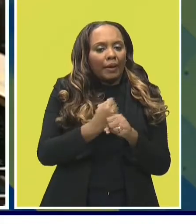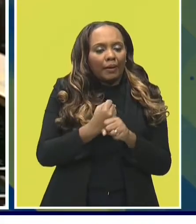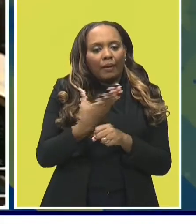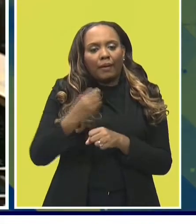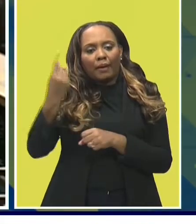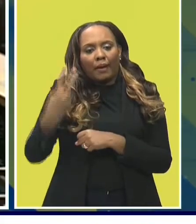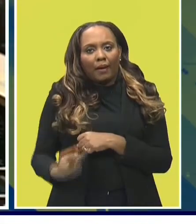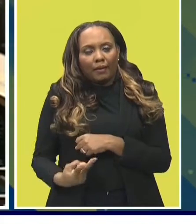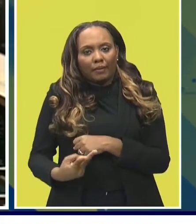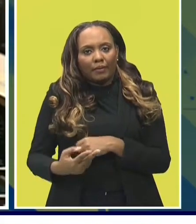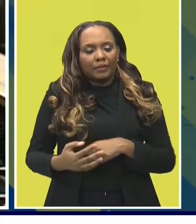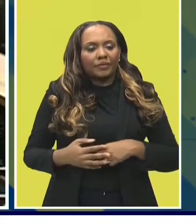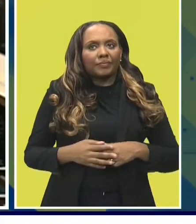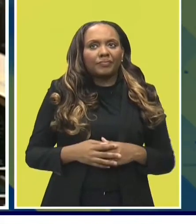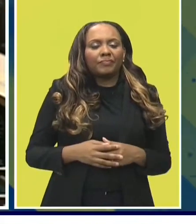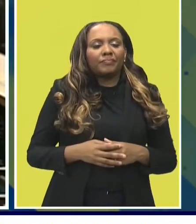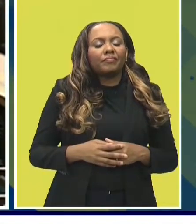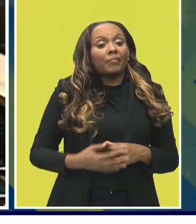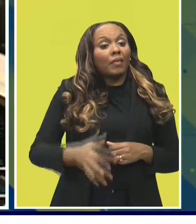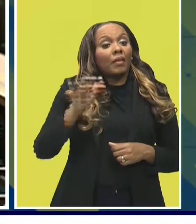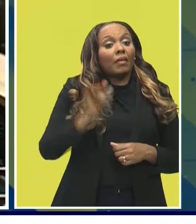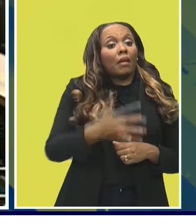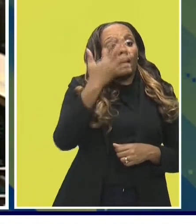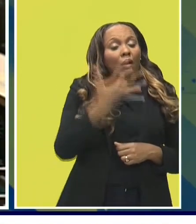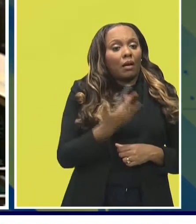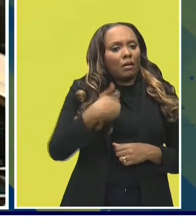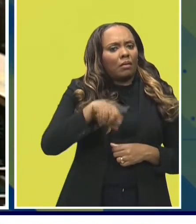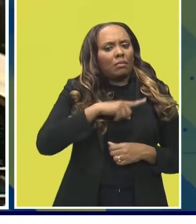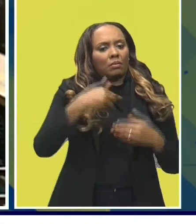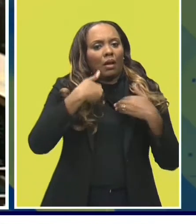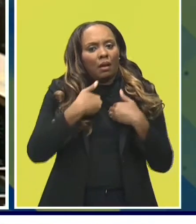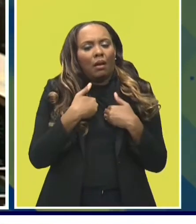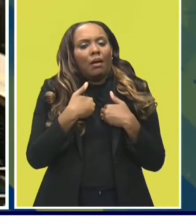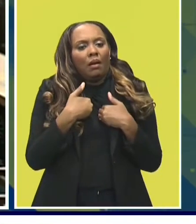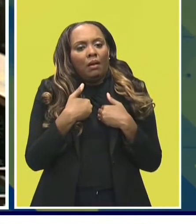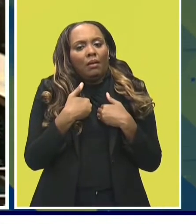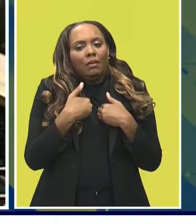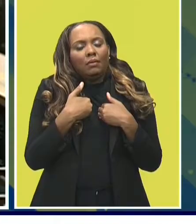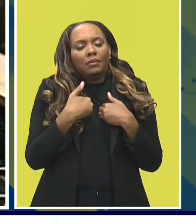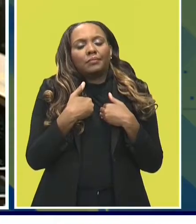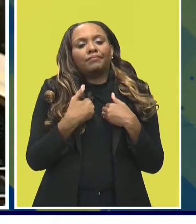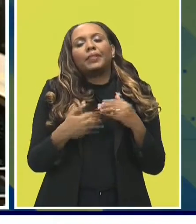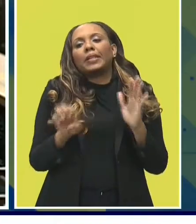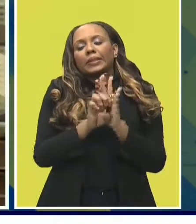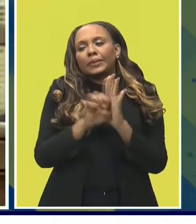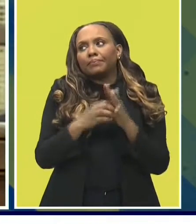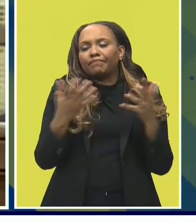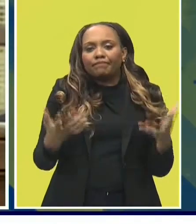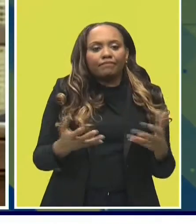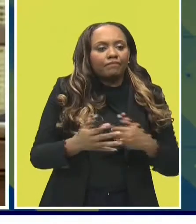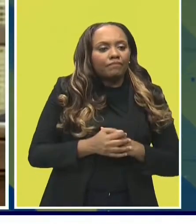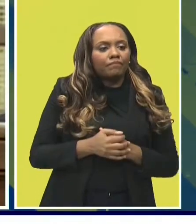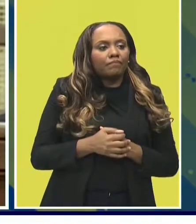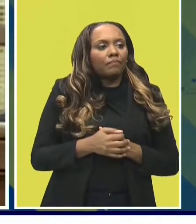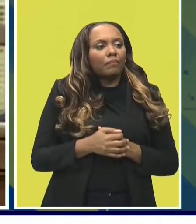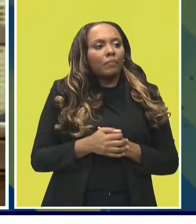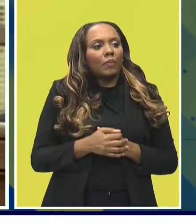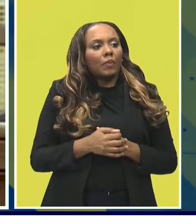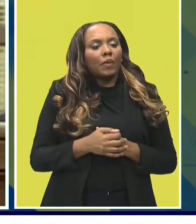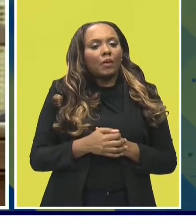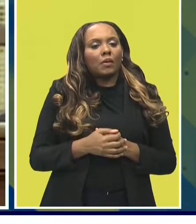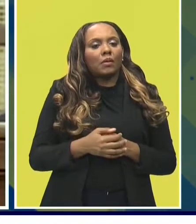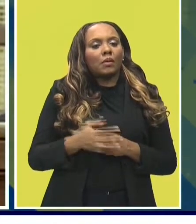That, sir, is why we have, for example, as part of that strategic